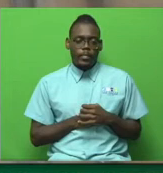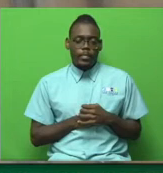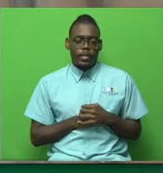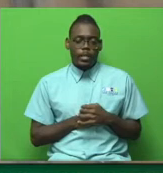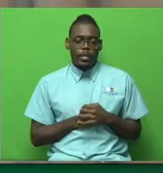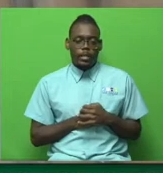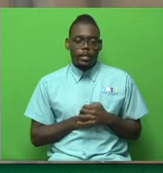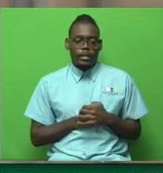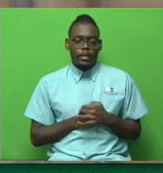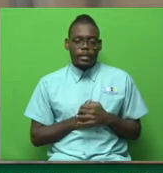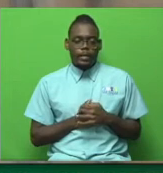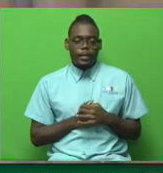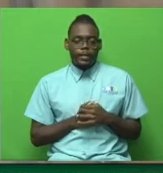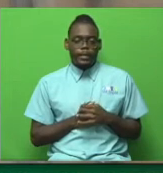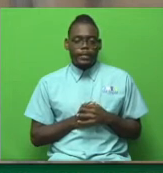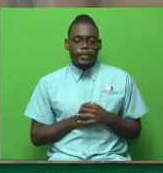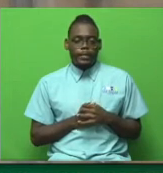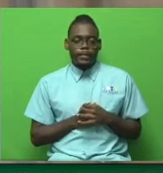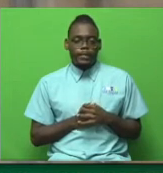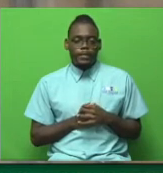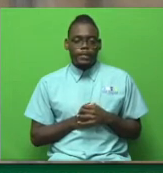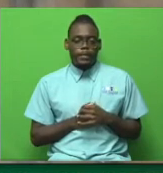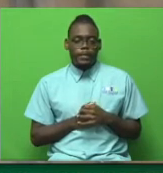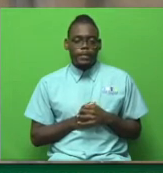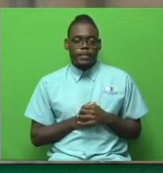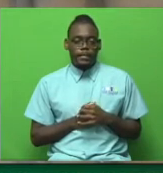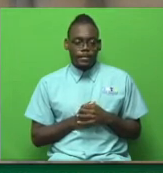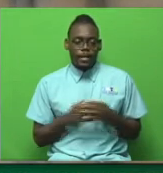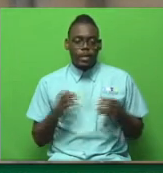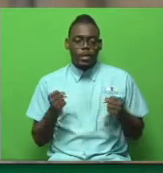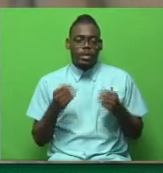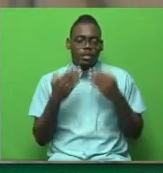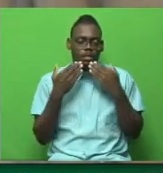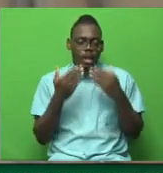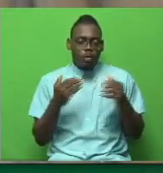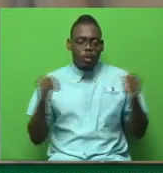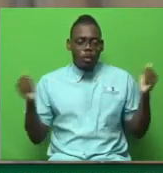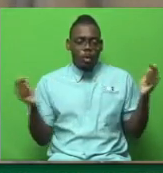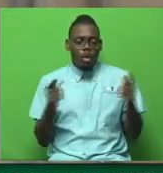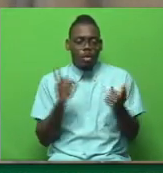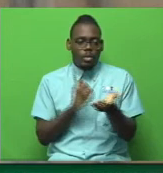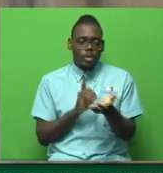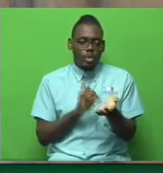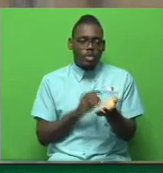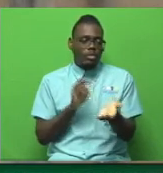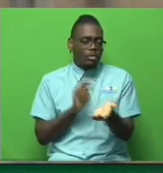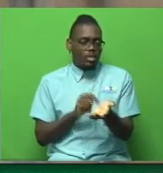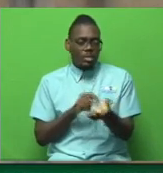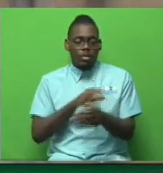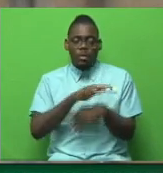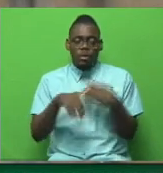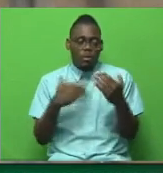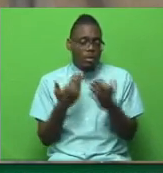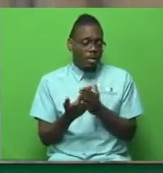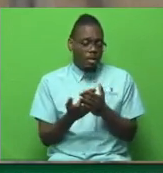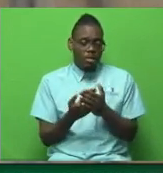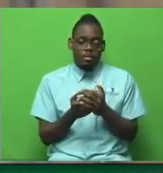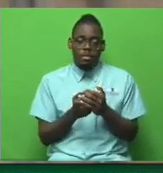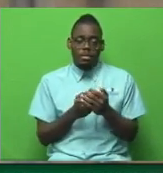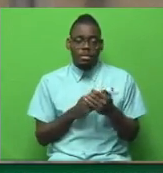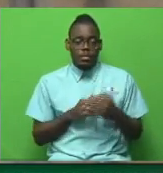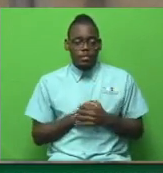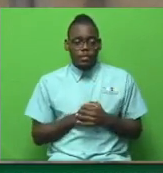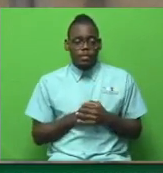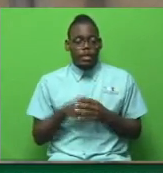I want to thank at this point every single healthcare worker every single one because